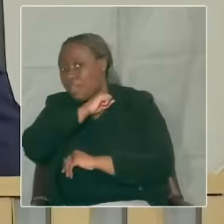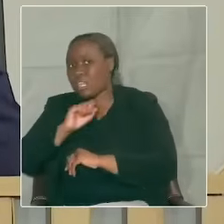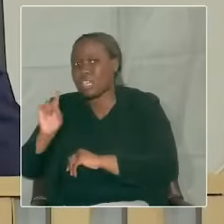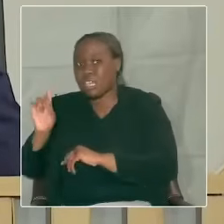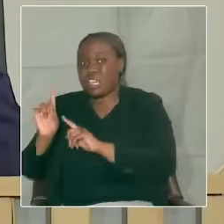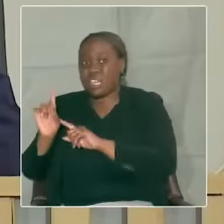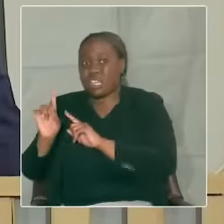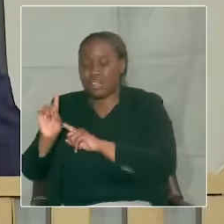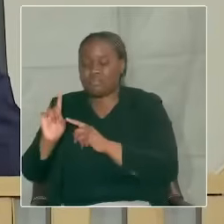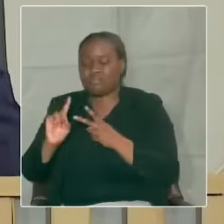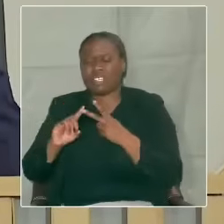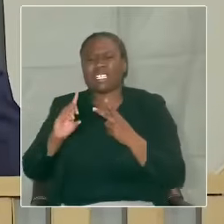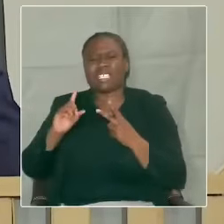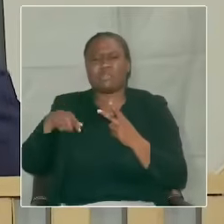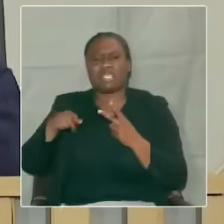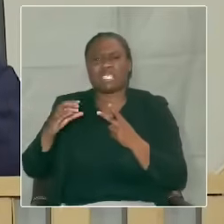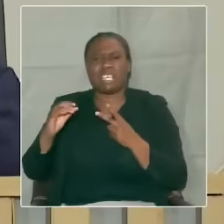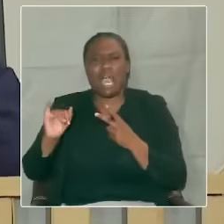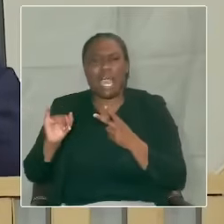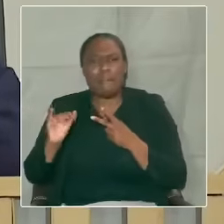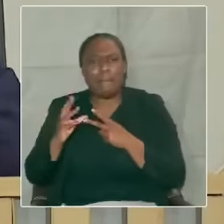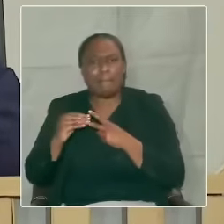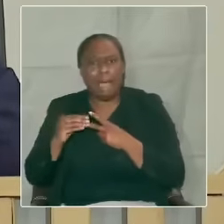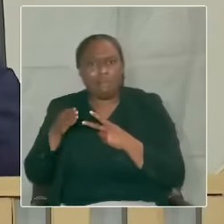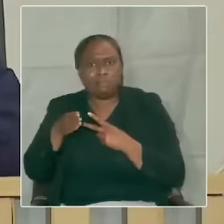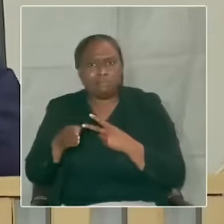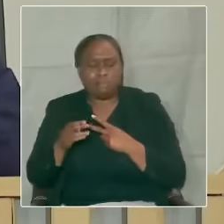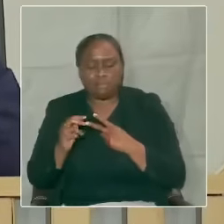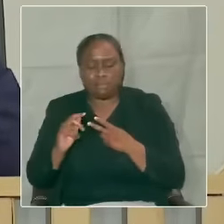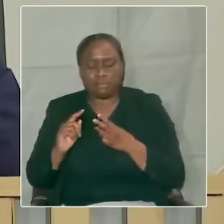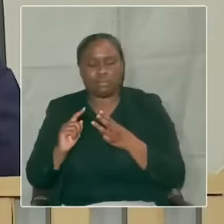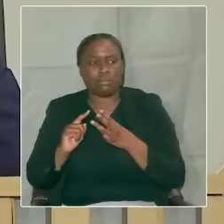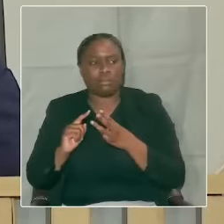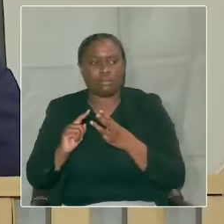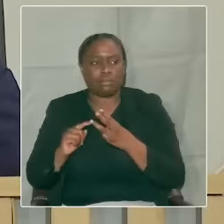members of the DPCI, and